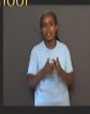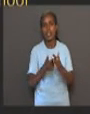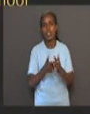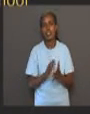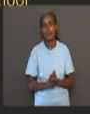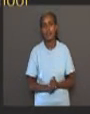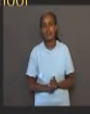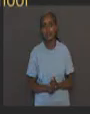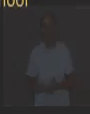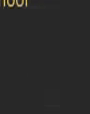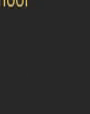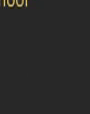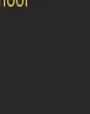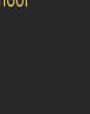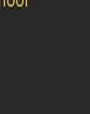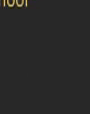Begin.